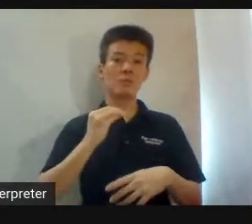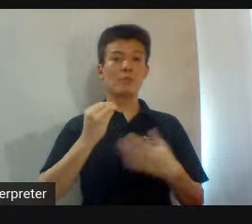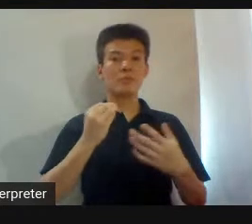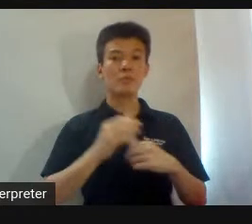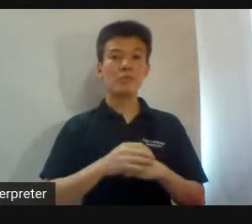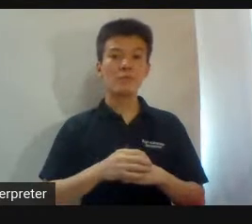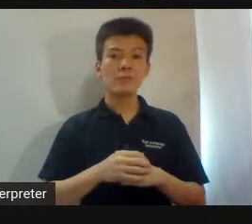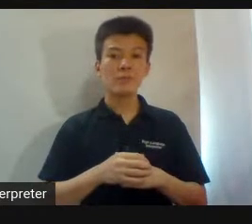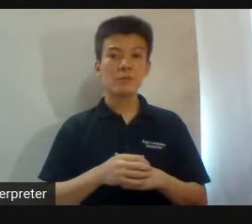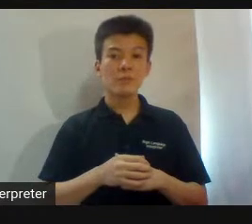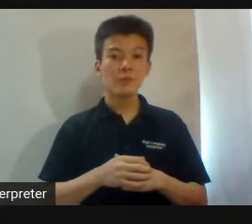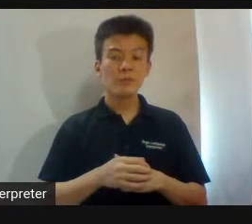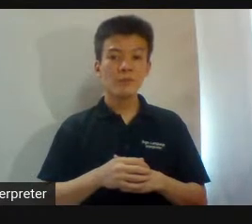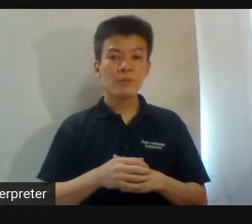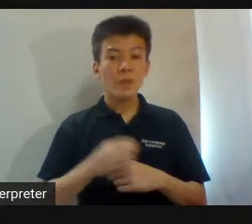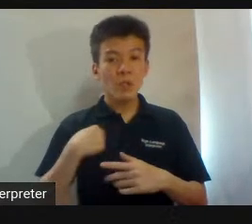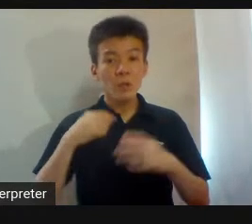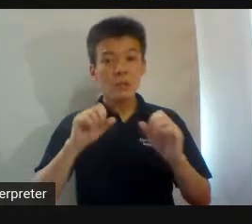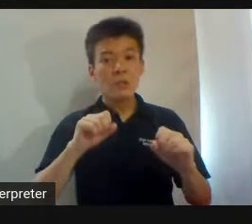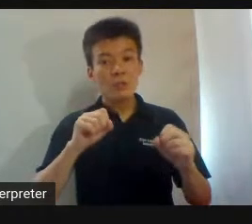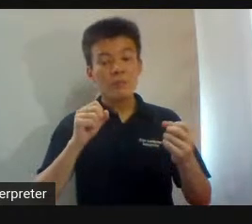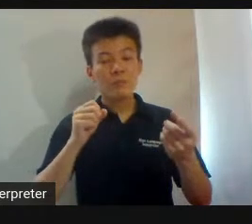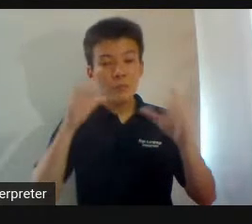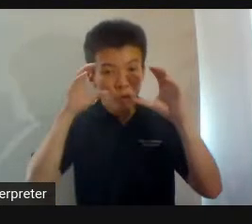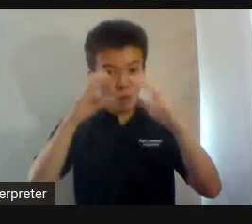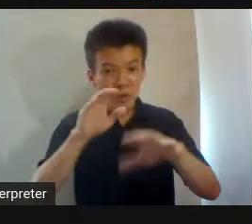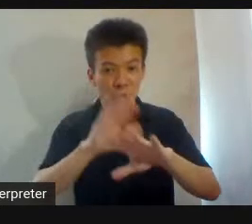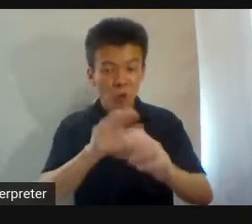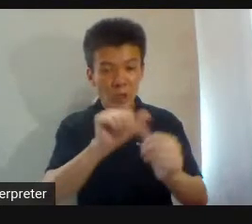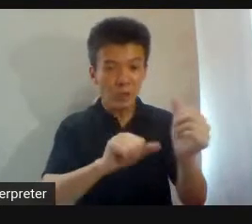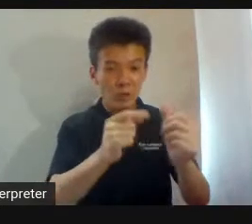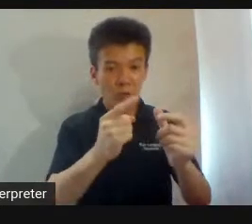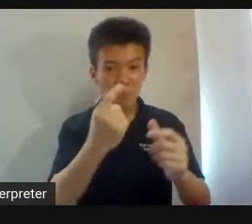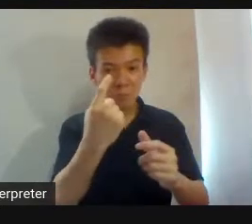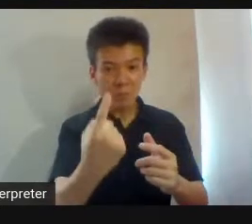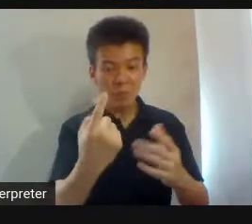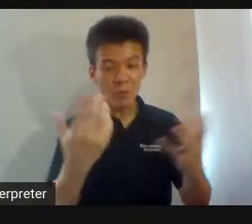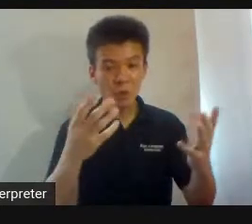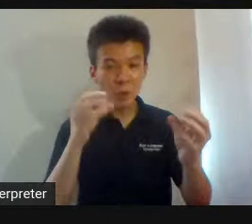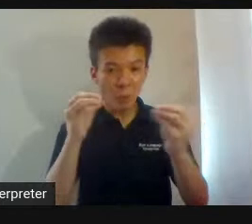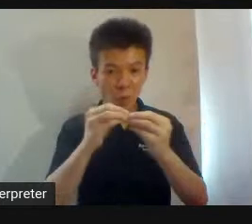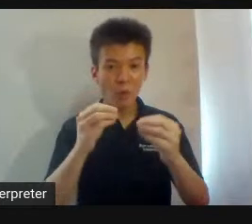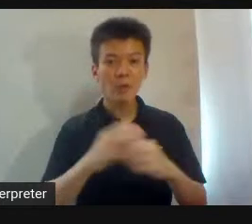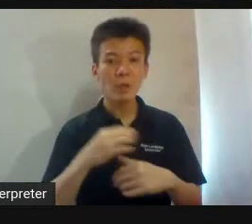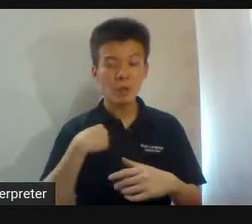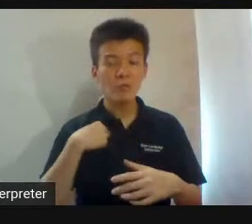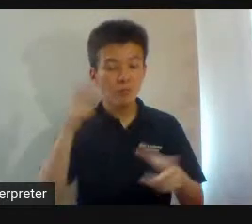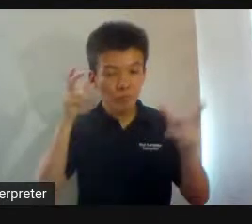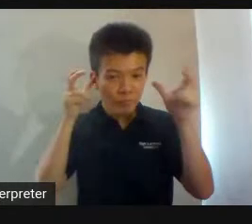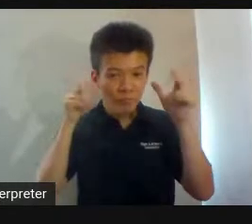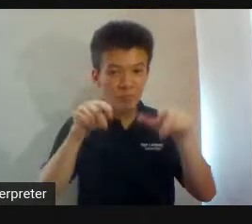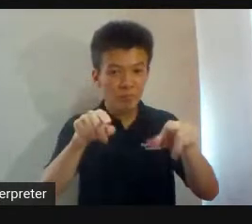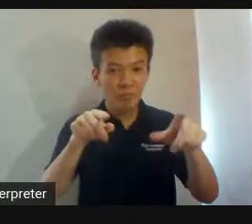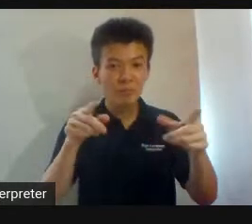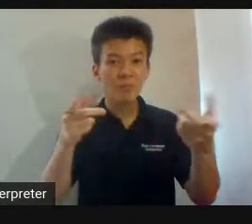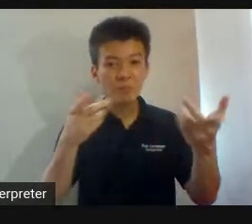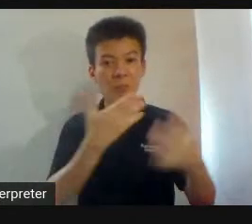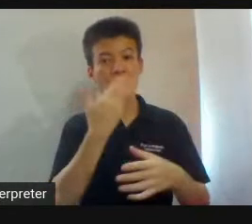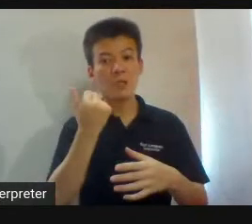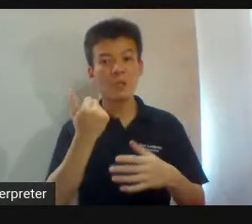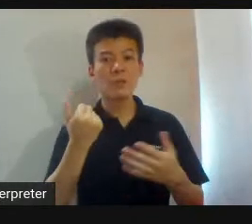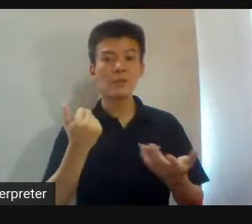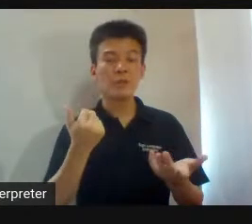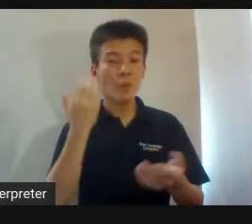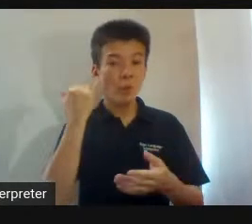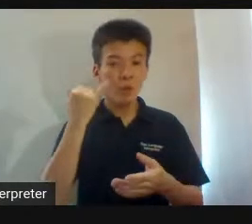is that I've been able to concentrate on each person a lot more. And I can actually listen to them a lot better